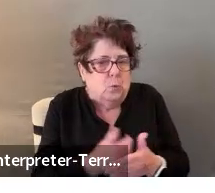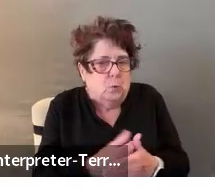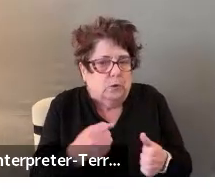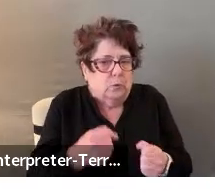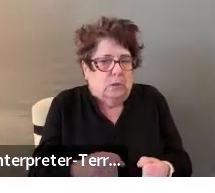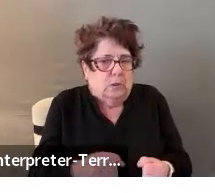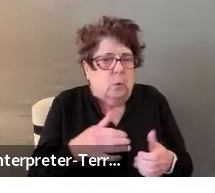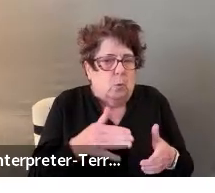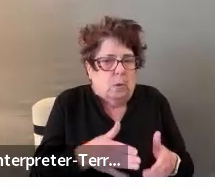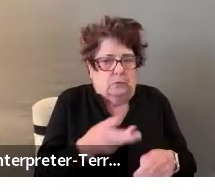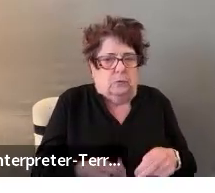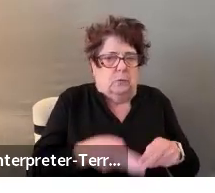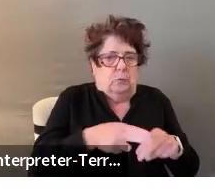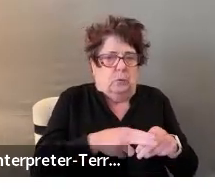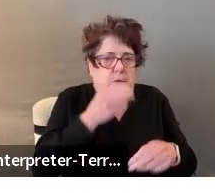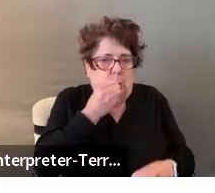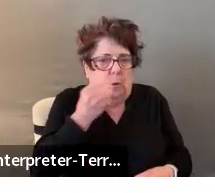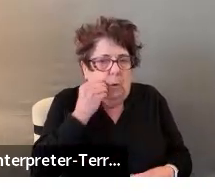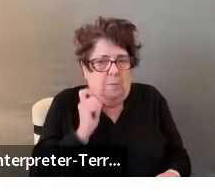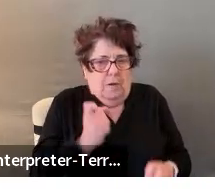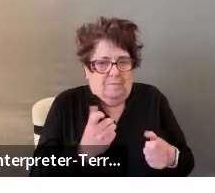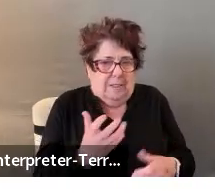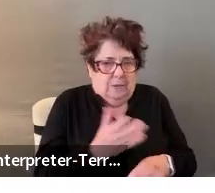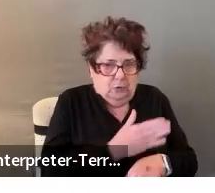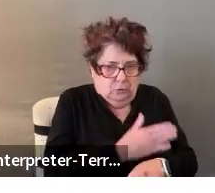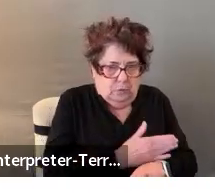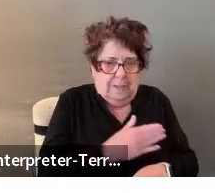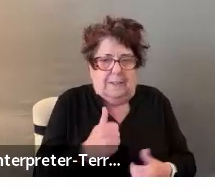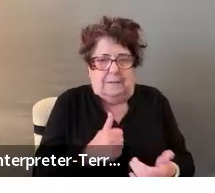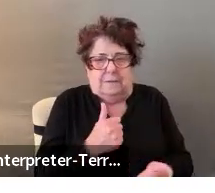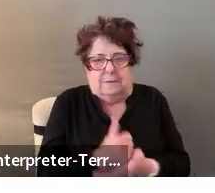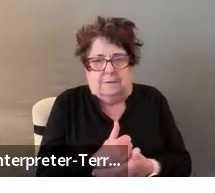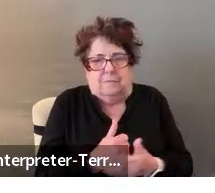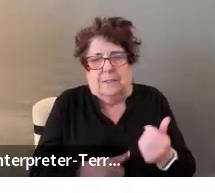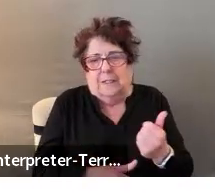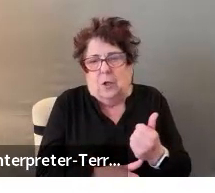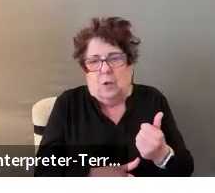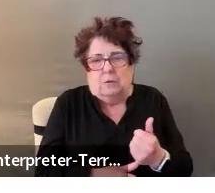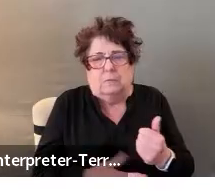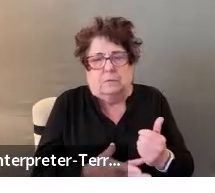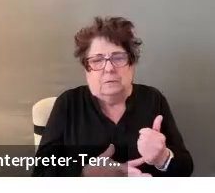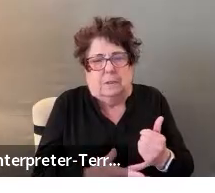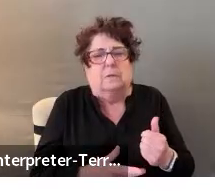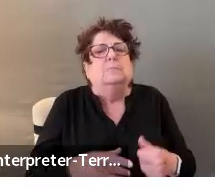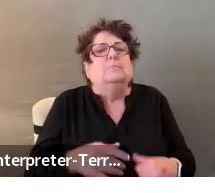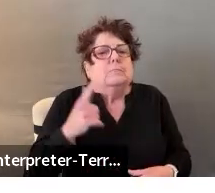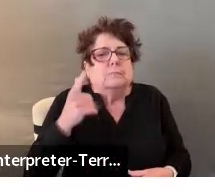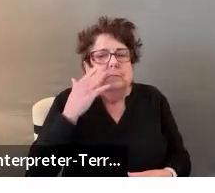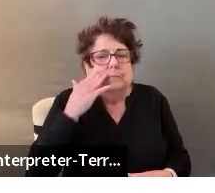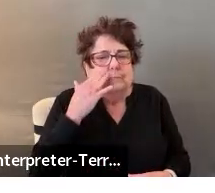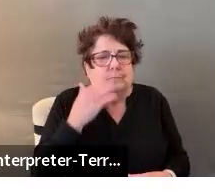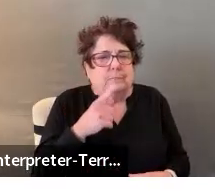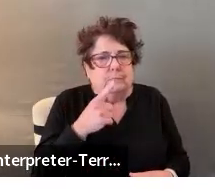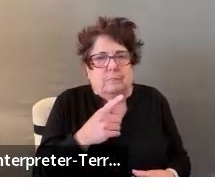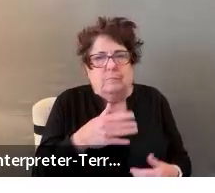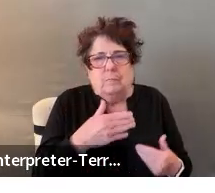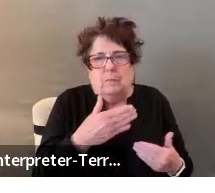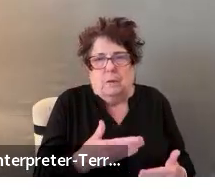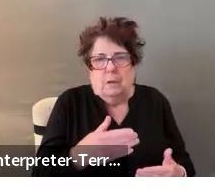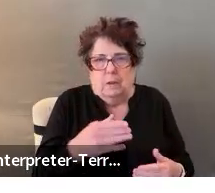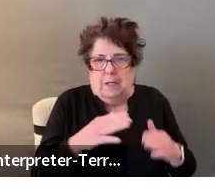awareness. This video was brought to you by the Administration for Community Living, Housing and Services Resource